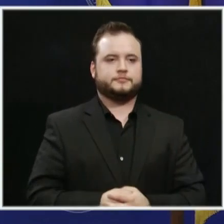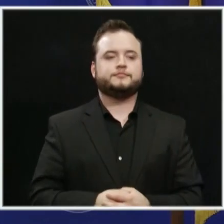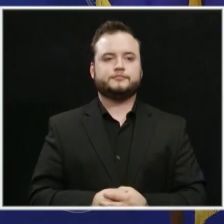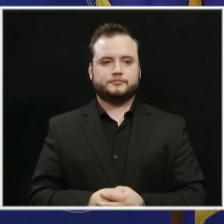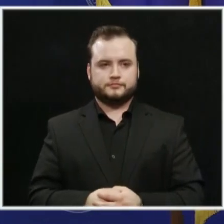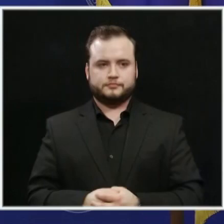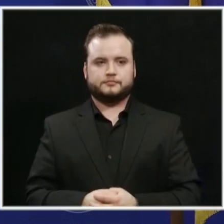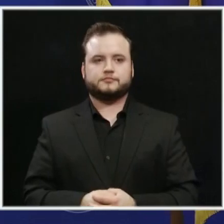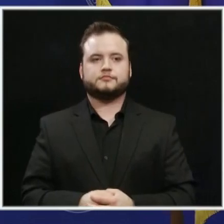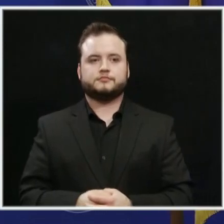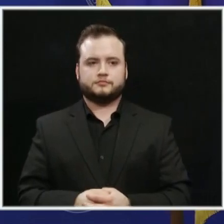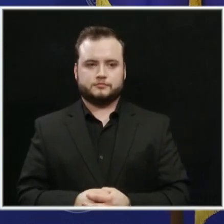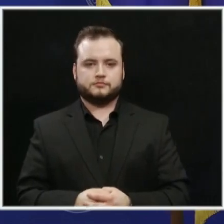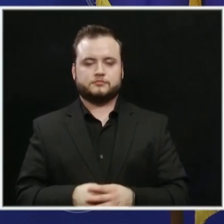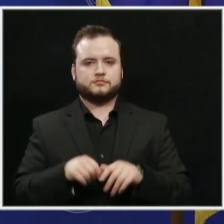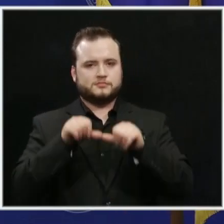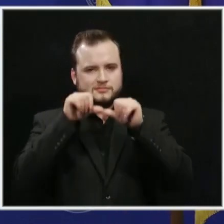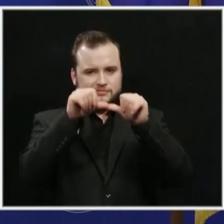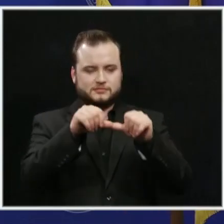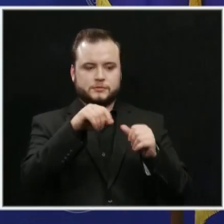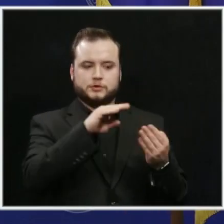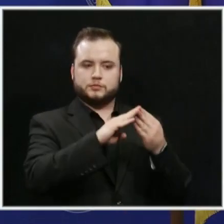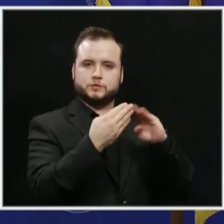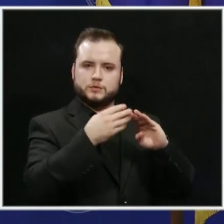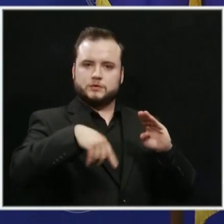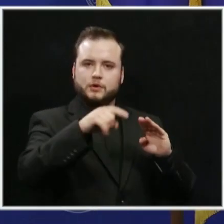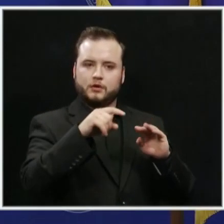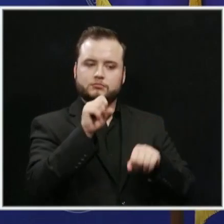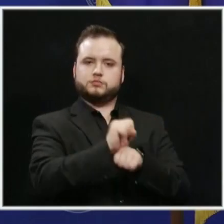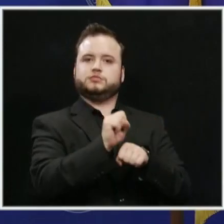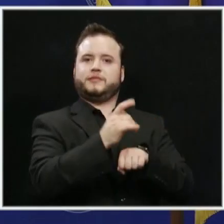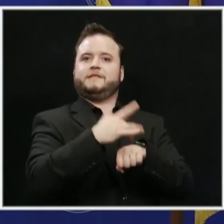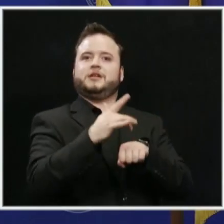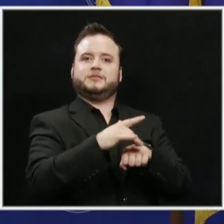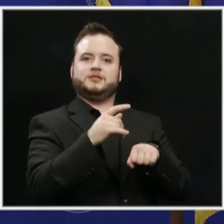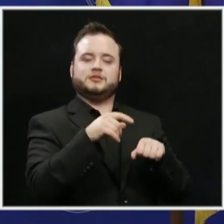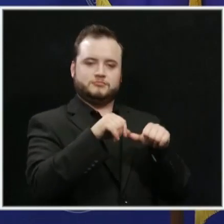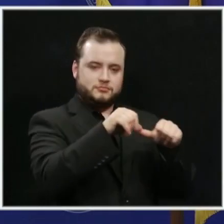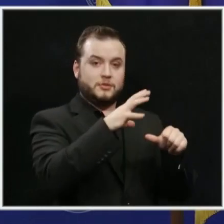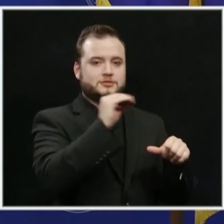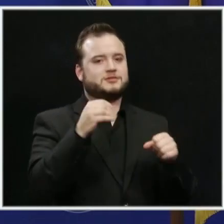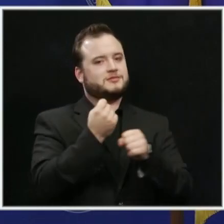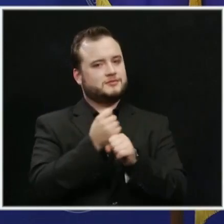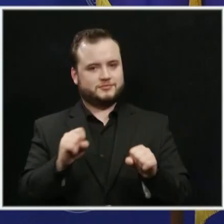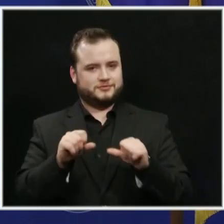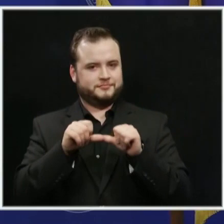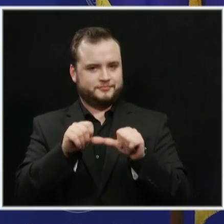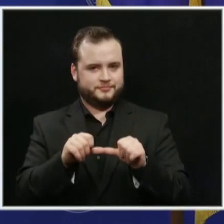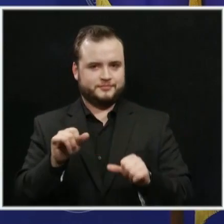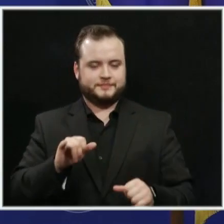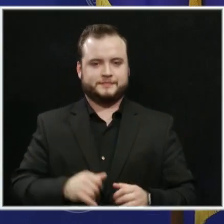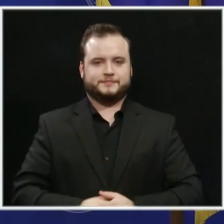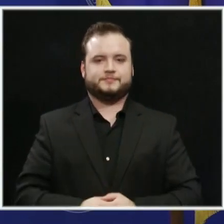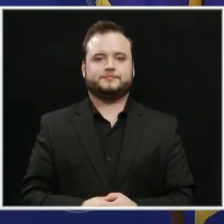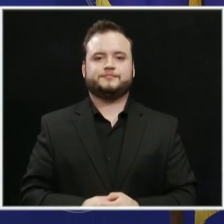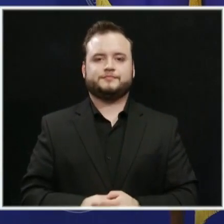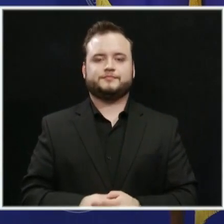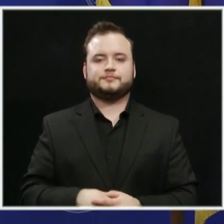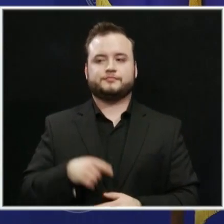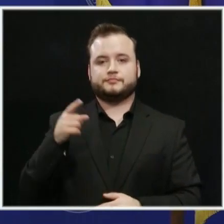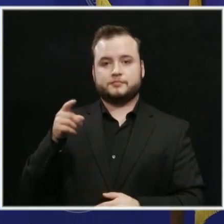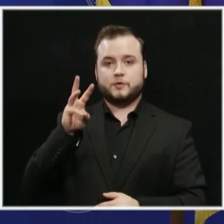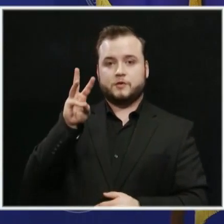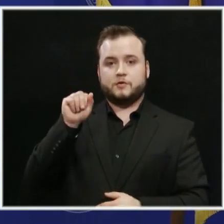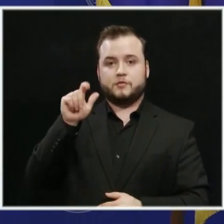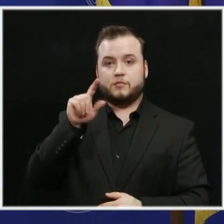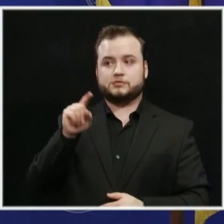community working and keeping people safe. I'm really glad that Governor Walz told you a little bit about Dr. Hick's background. John Hick is